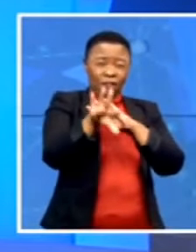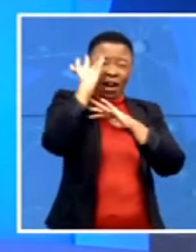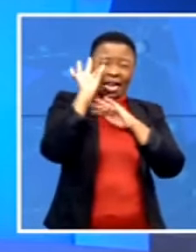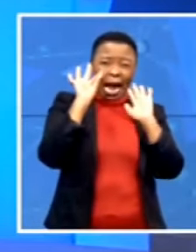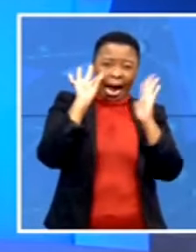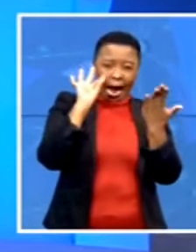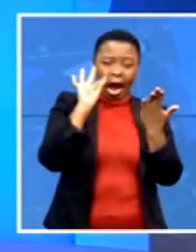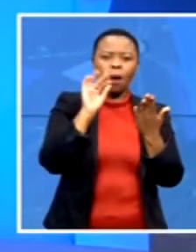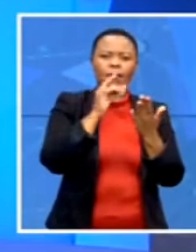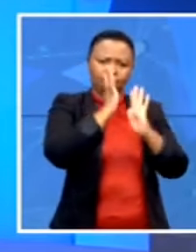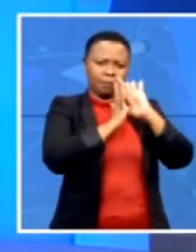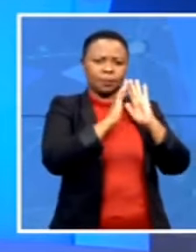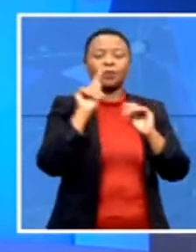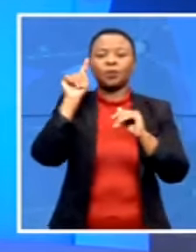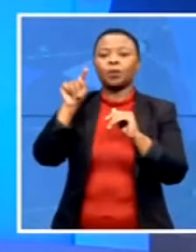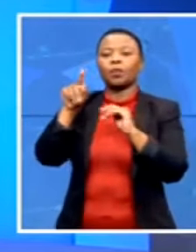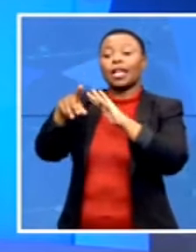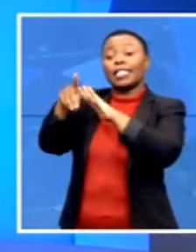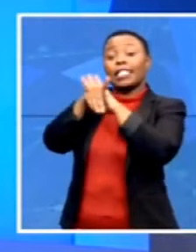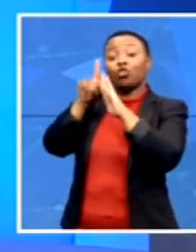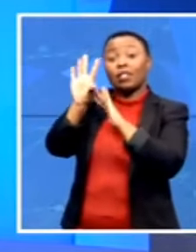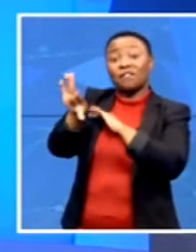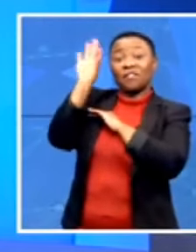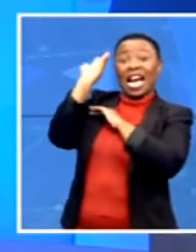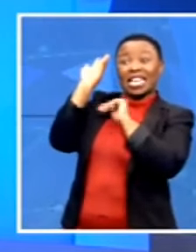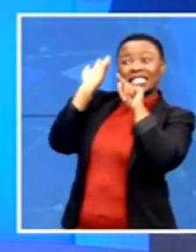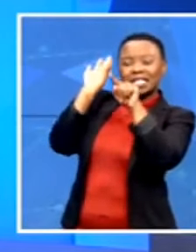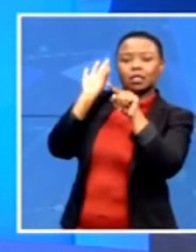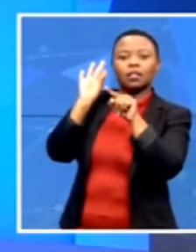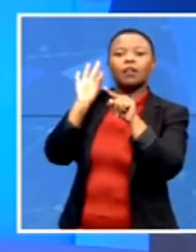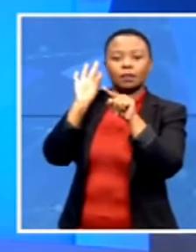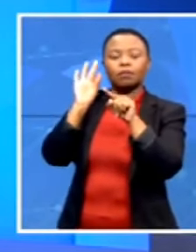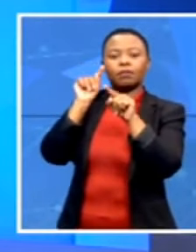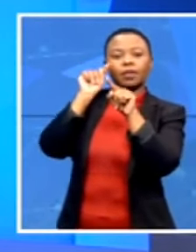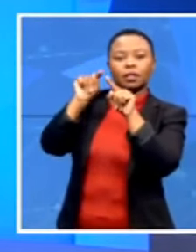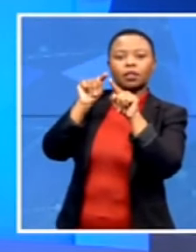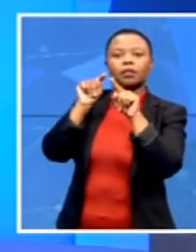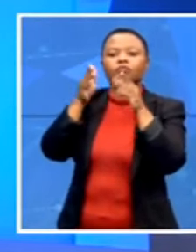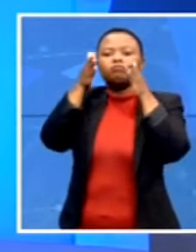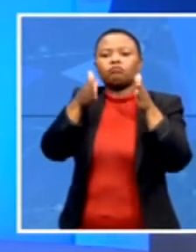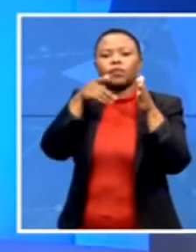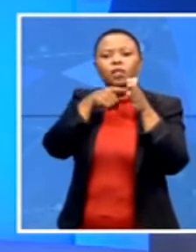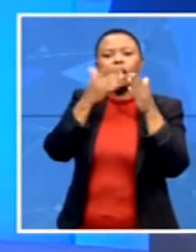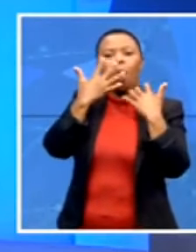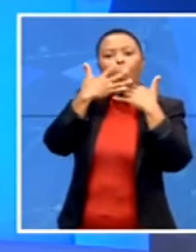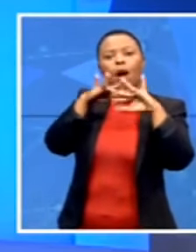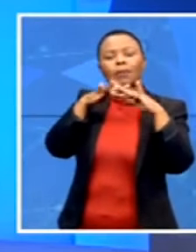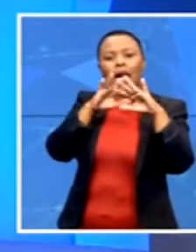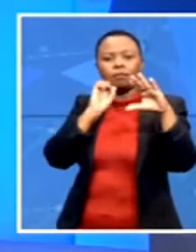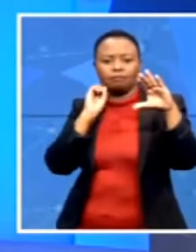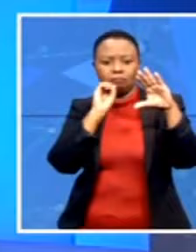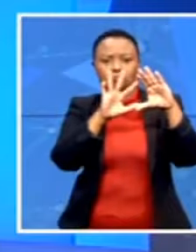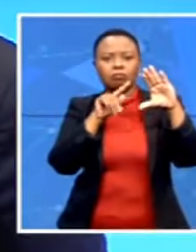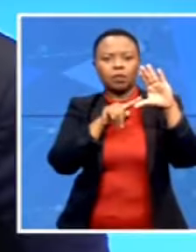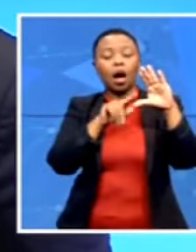finder, what it does is that it will take you to a portion of the website that we've embedded. And when you're on that website, I mean, if you type in